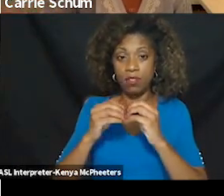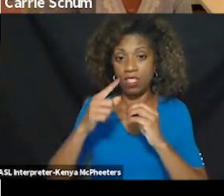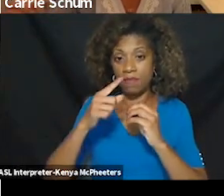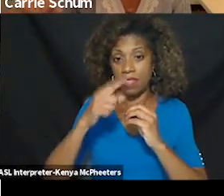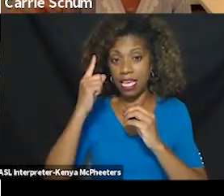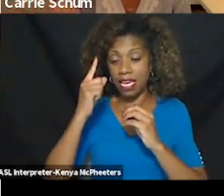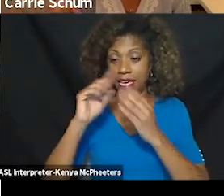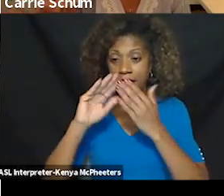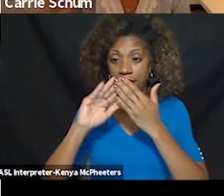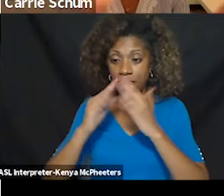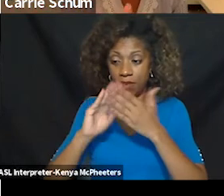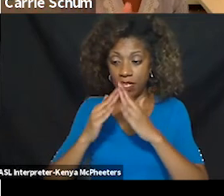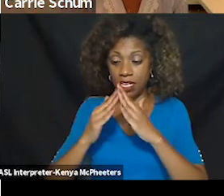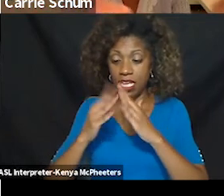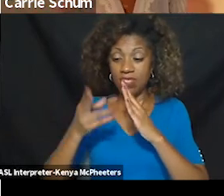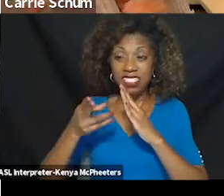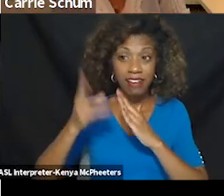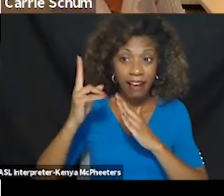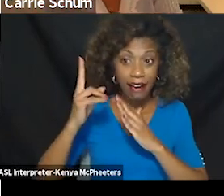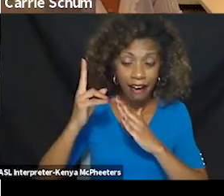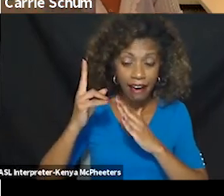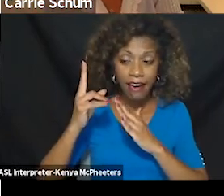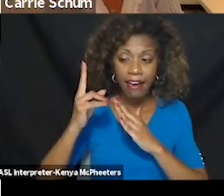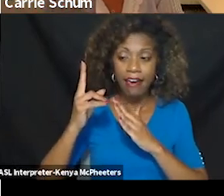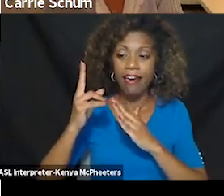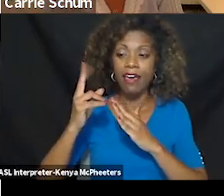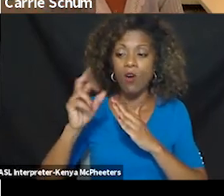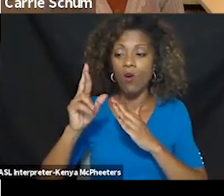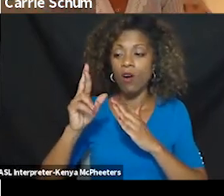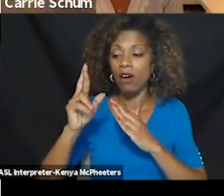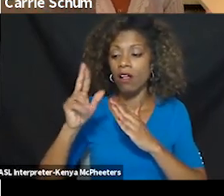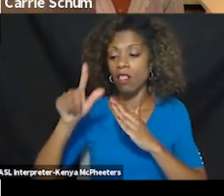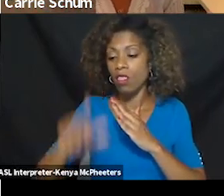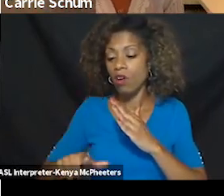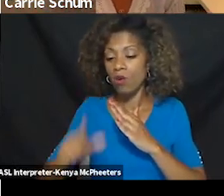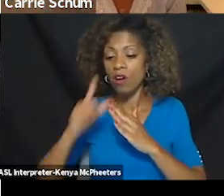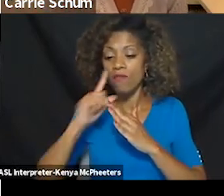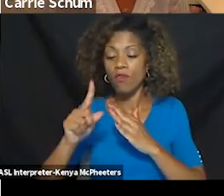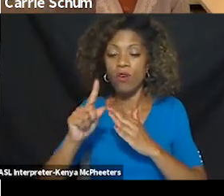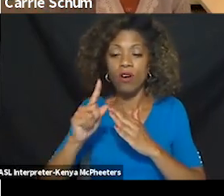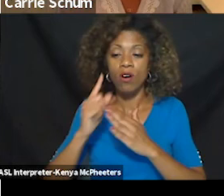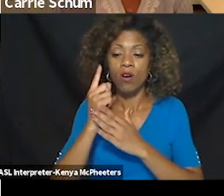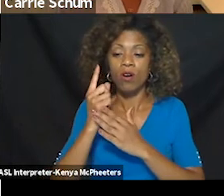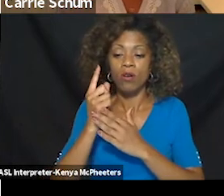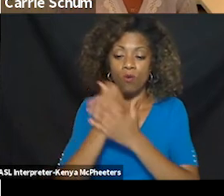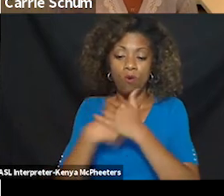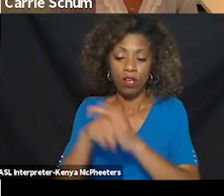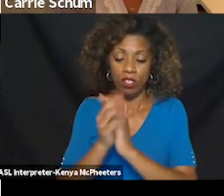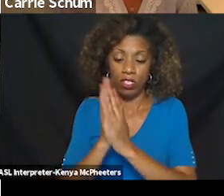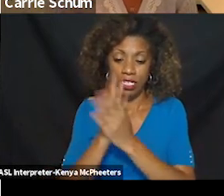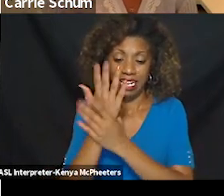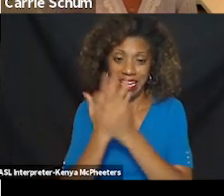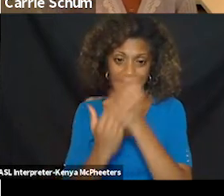very high, and it was still higher for washing hands and lower for contact tracing. So we didn't pull it out here, but what that said to us is we